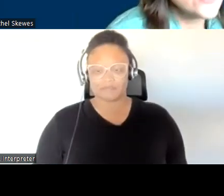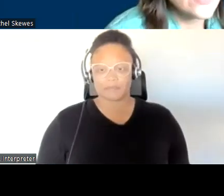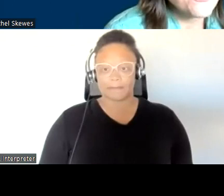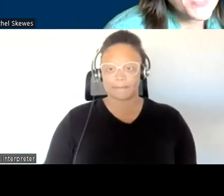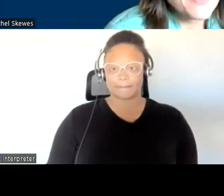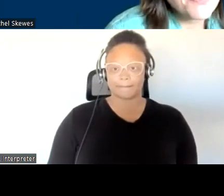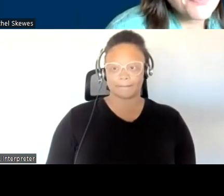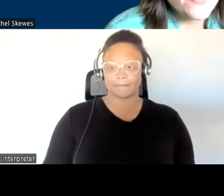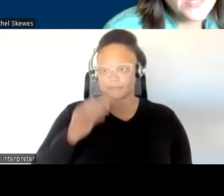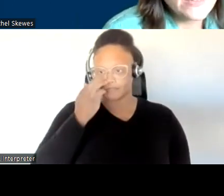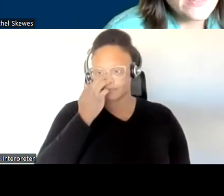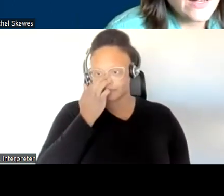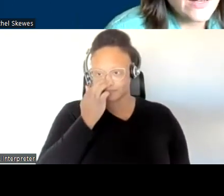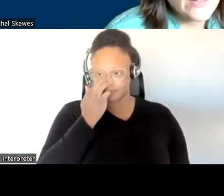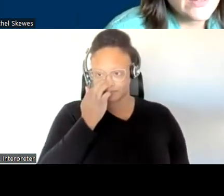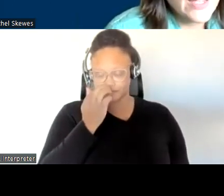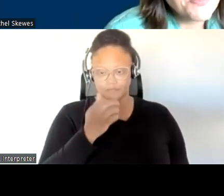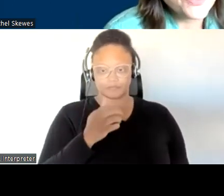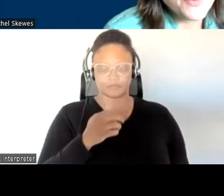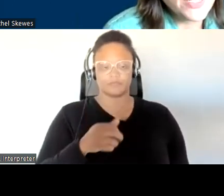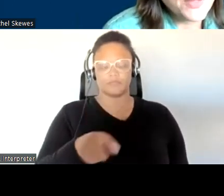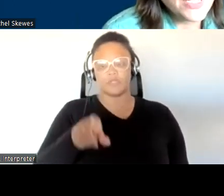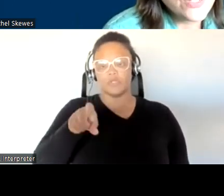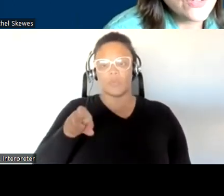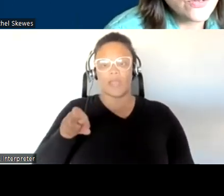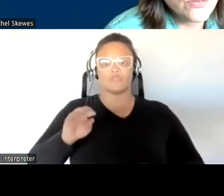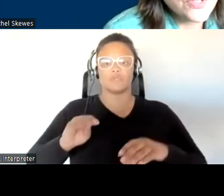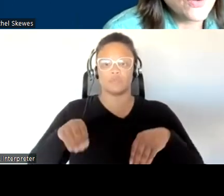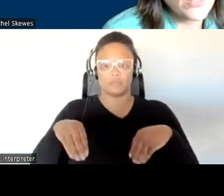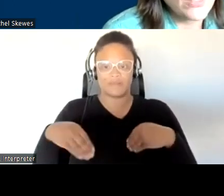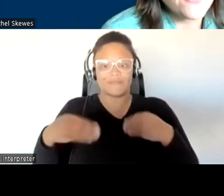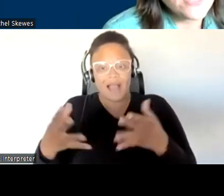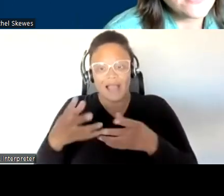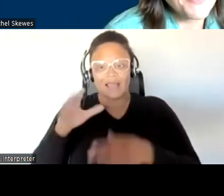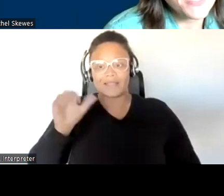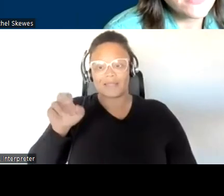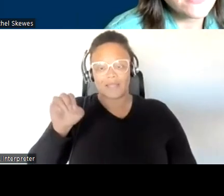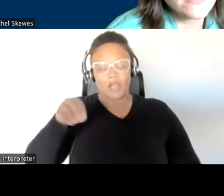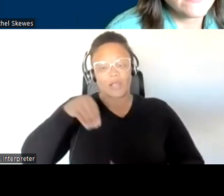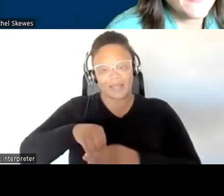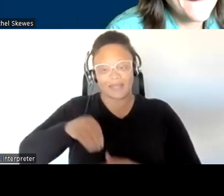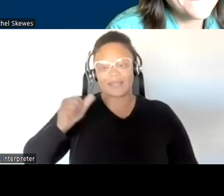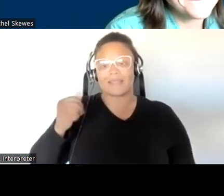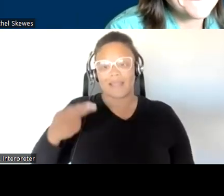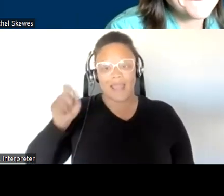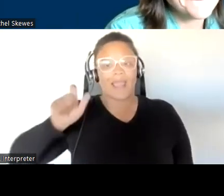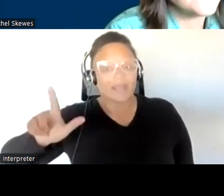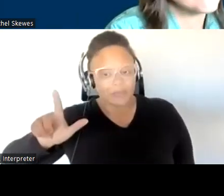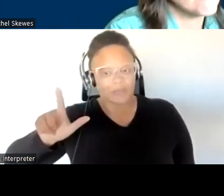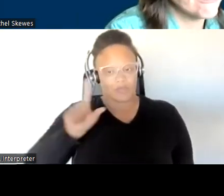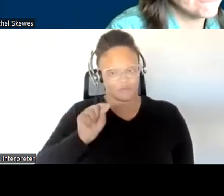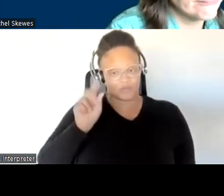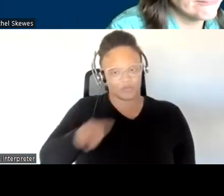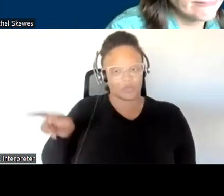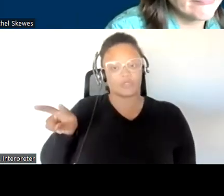She had to have been providing care in April 2022 to qualify for this stipend. April,